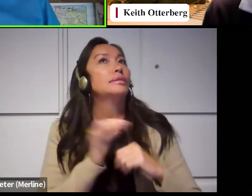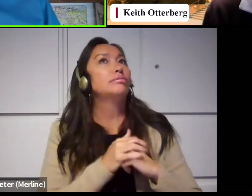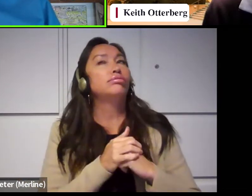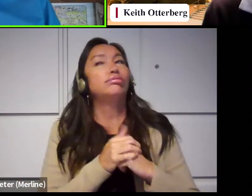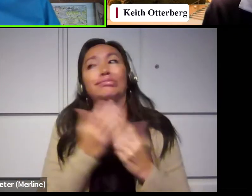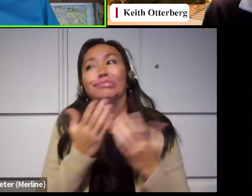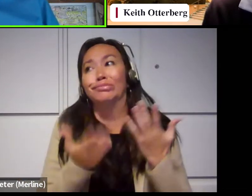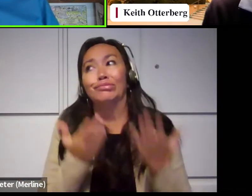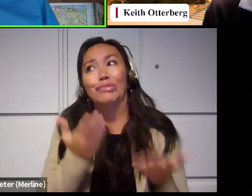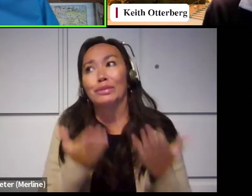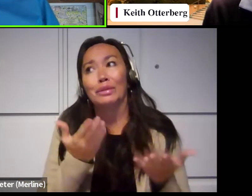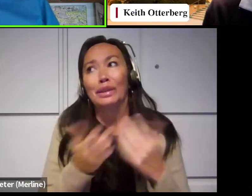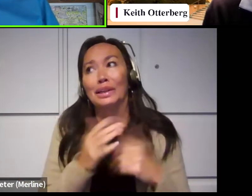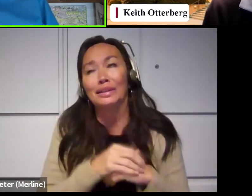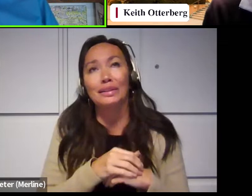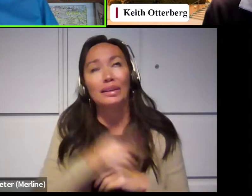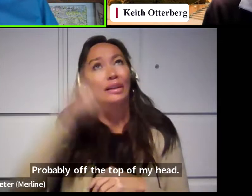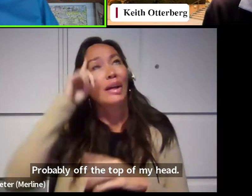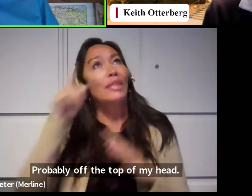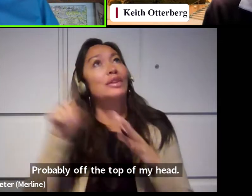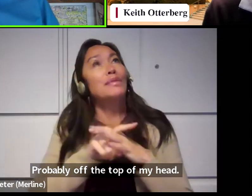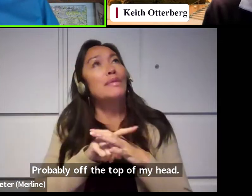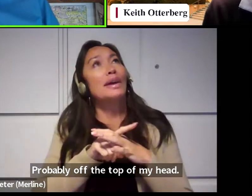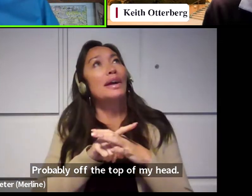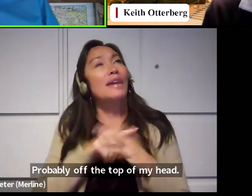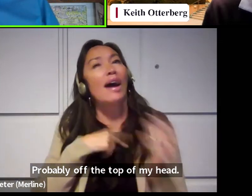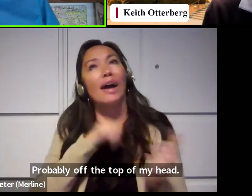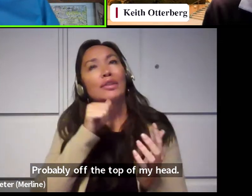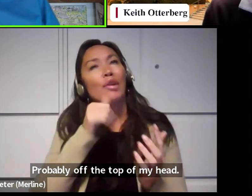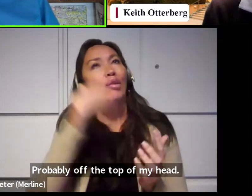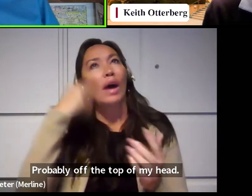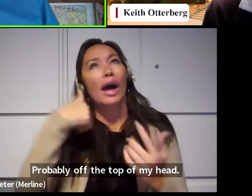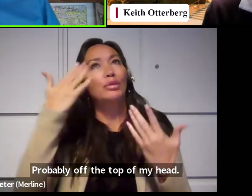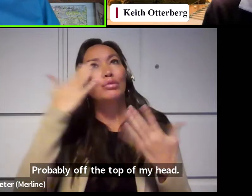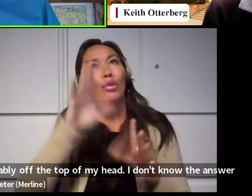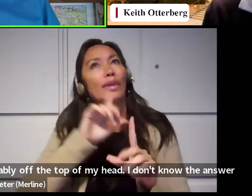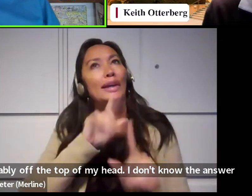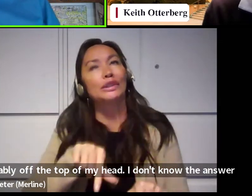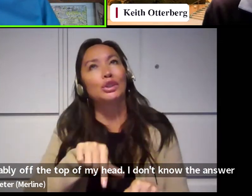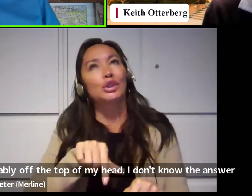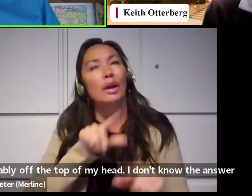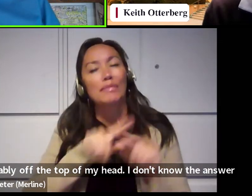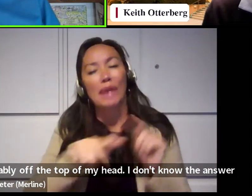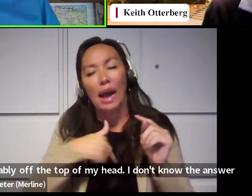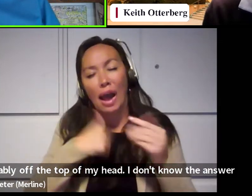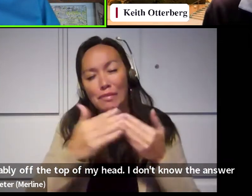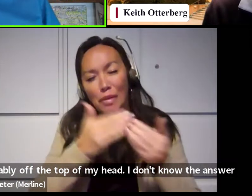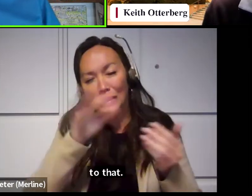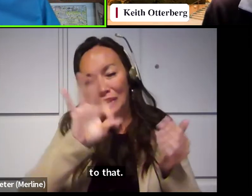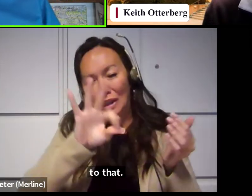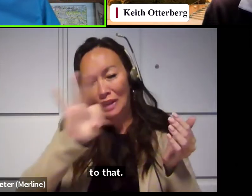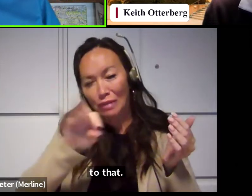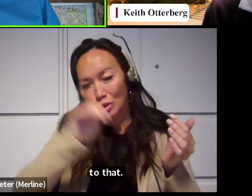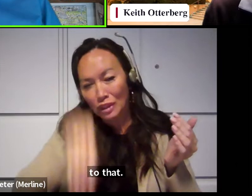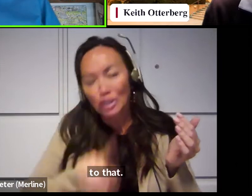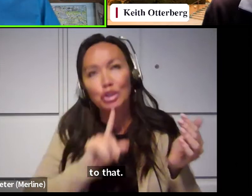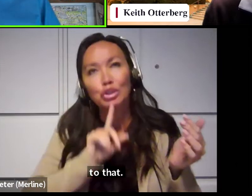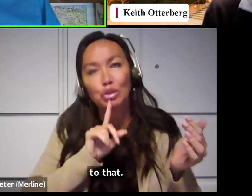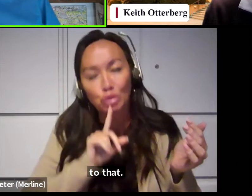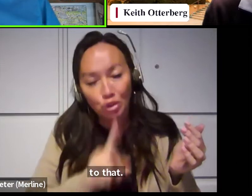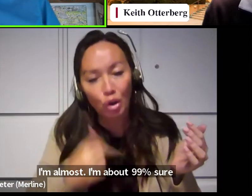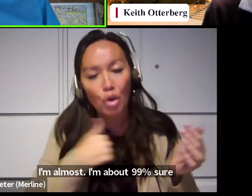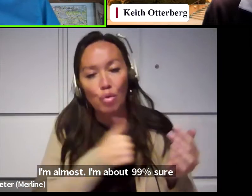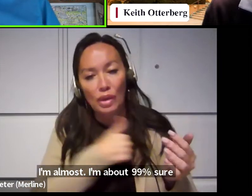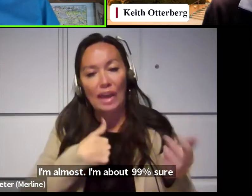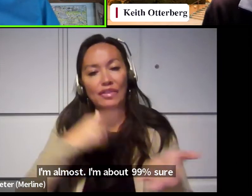Probably. Off the top of my head, I don't know the answer to that. I'm about 99% sure that we have